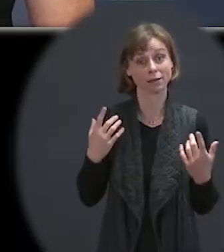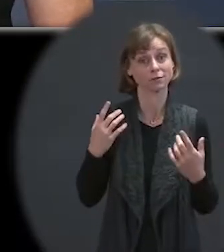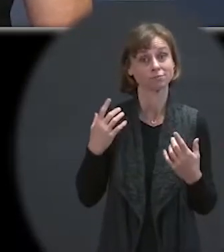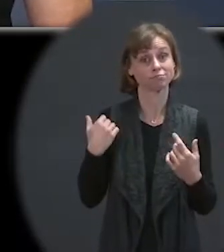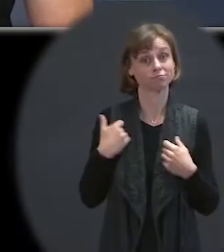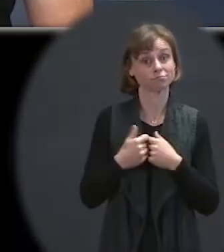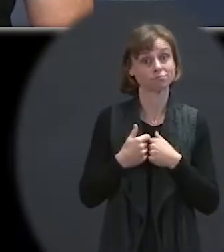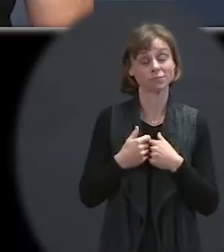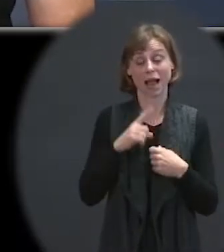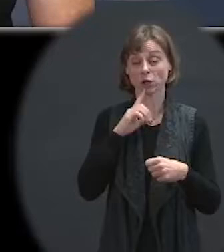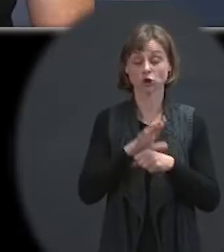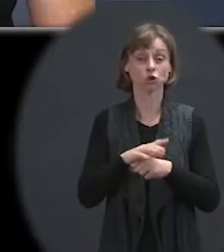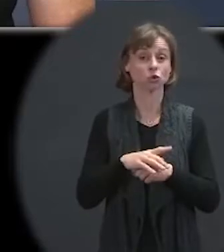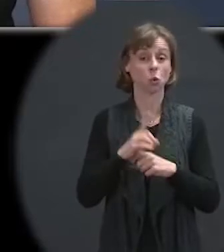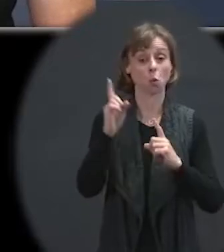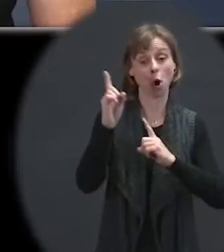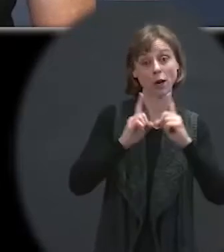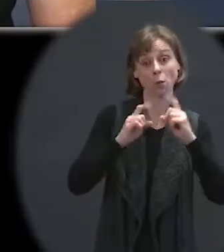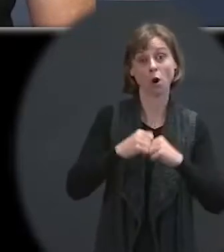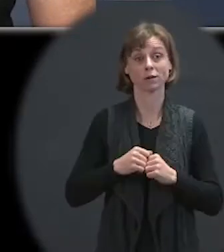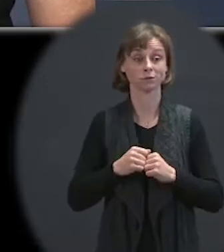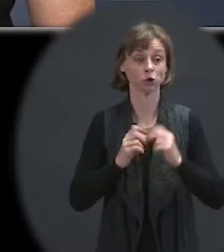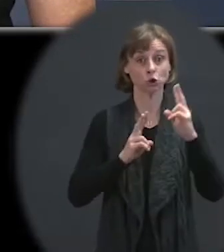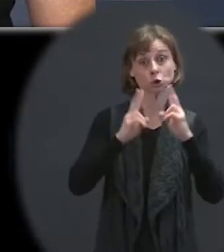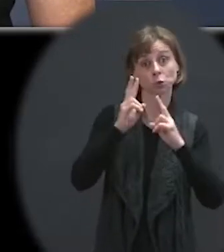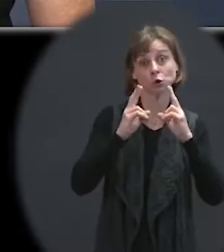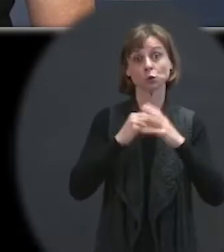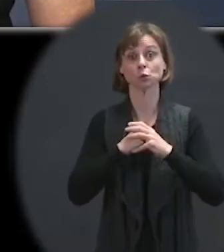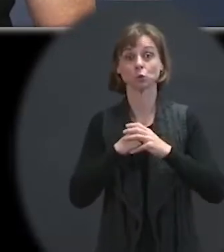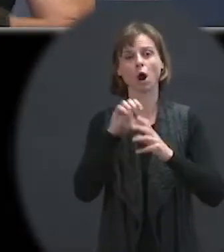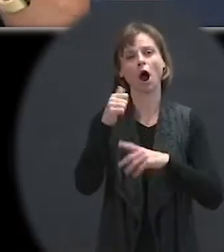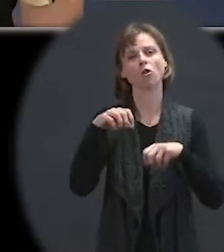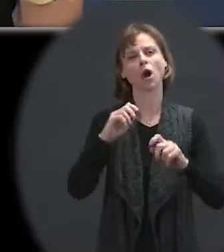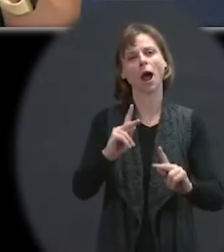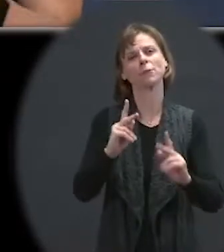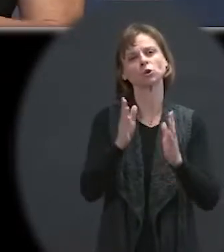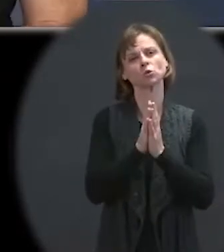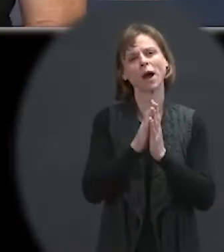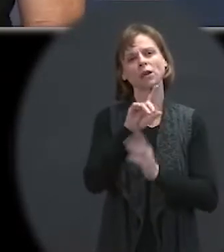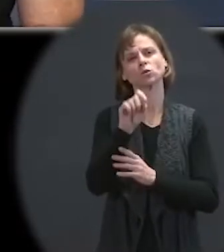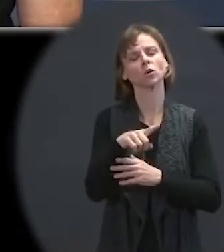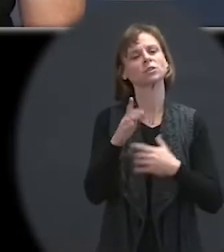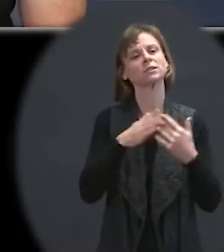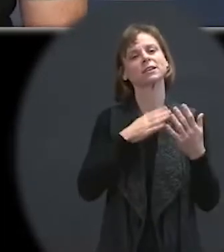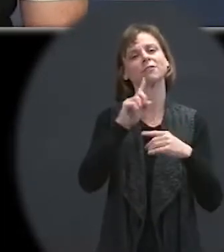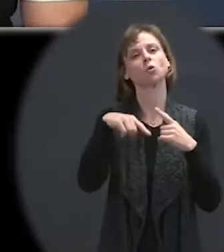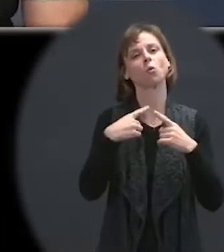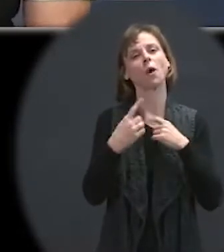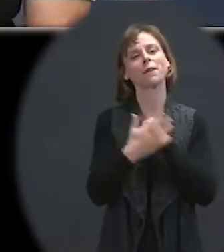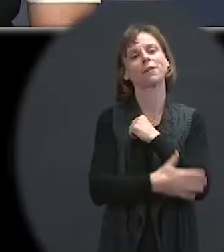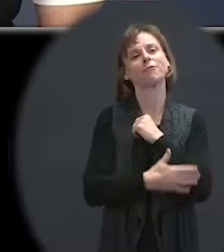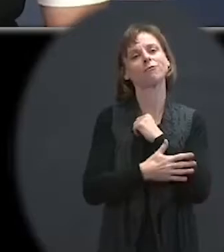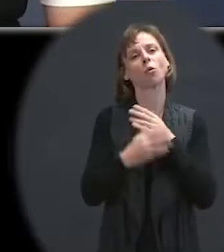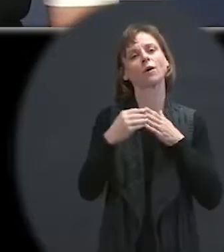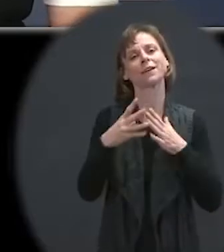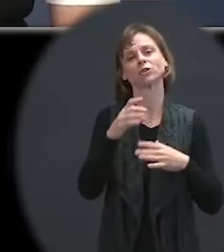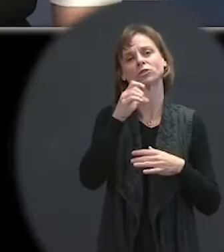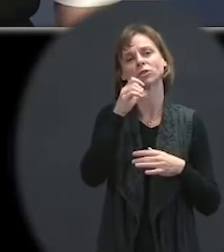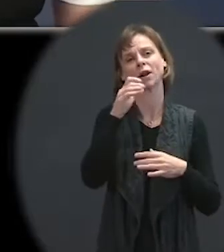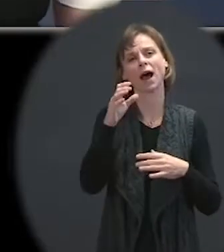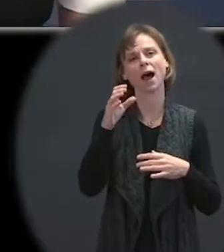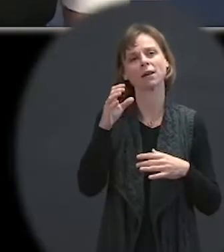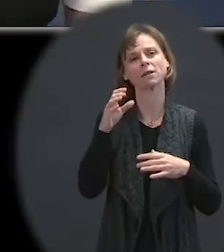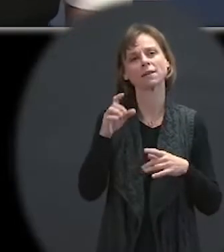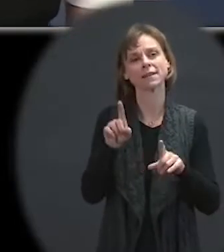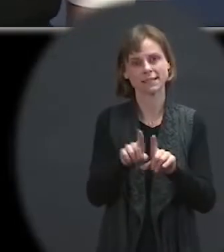be 1-and-1 and 2-and-2 and other opportunities to ask questions, even when foreign leaders are not visiting. Go ahead. Thank you, Jen.